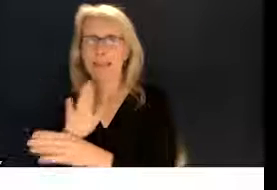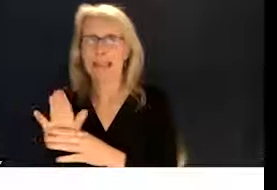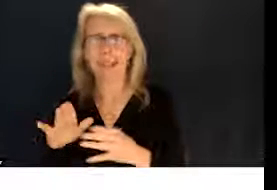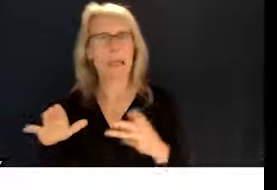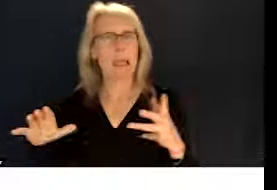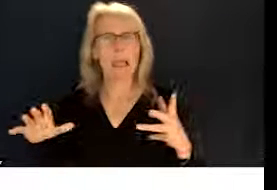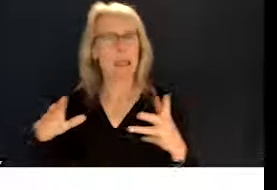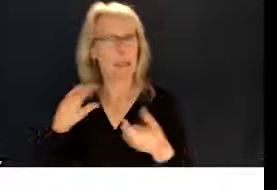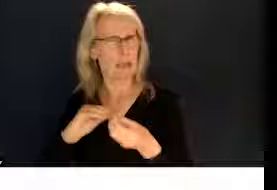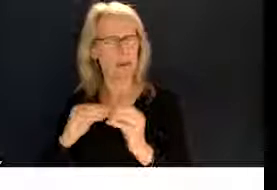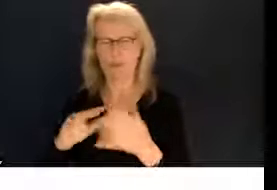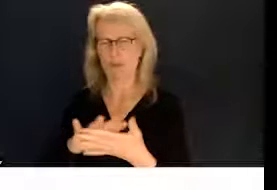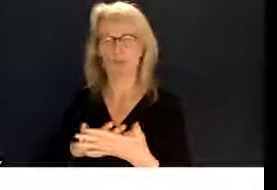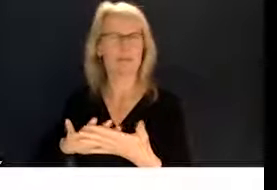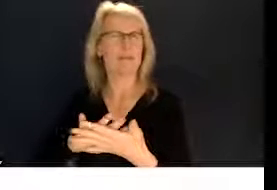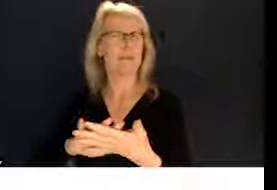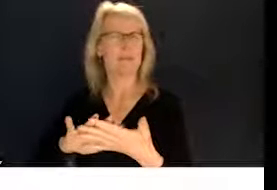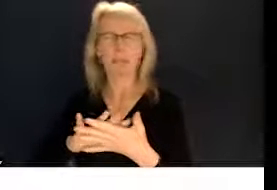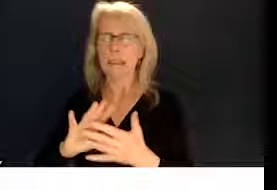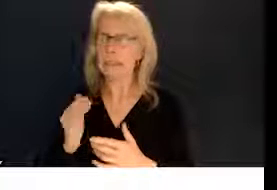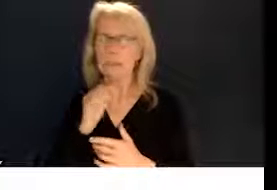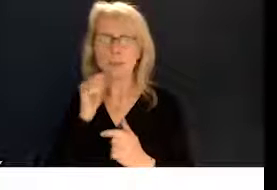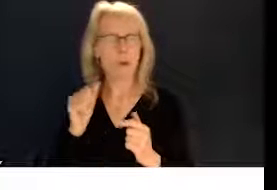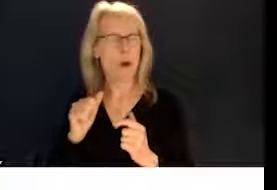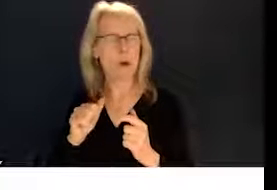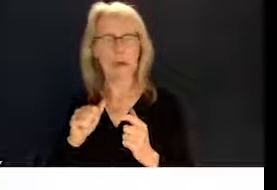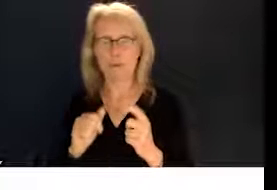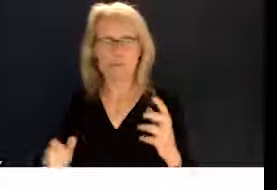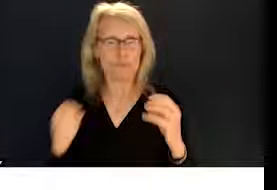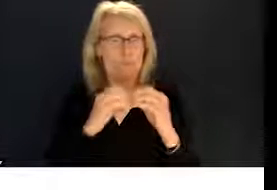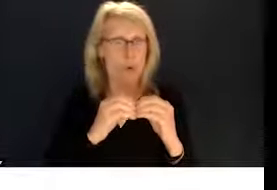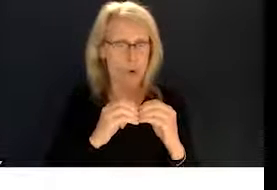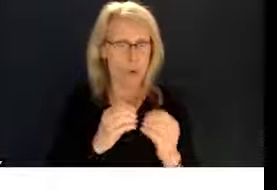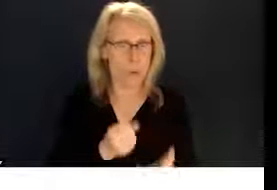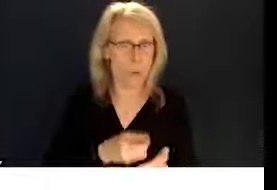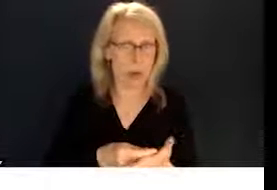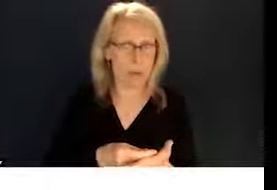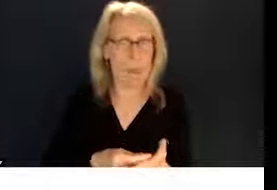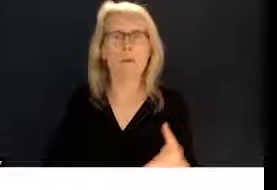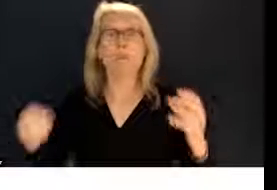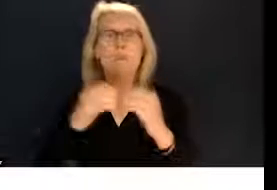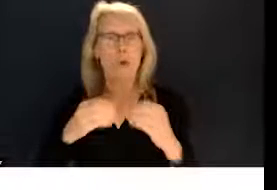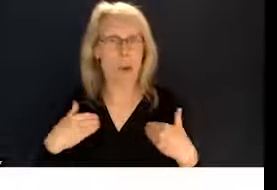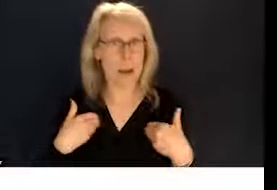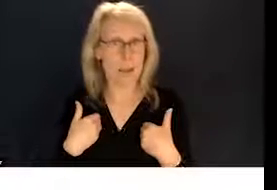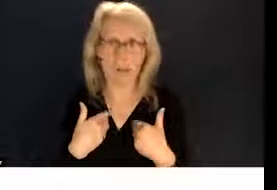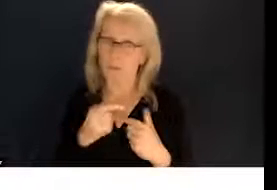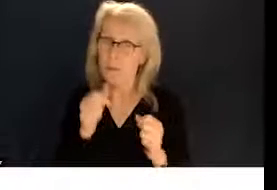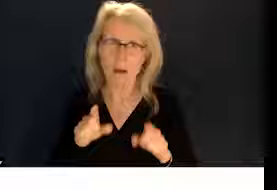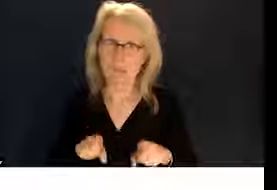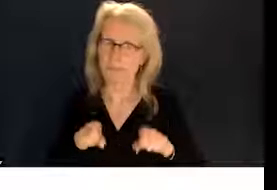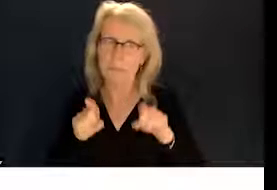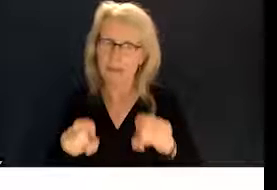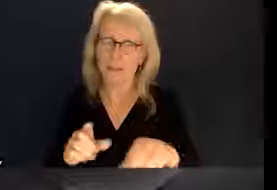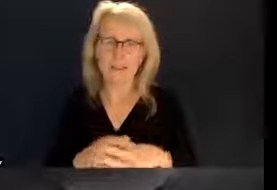anymore. So there doesn't always seem to be this positive relationship between wealth and biodiversity. And that